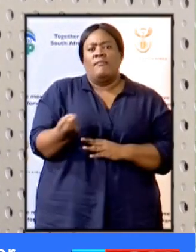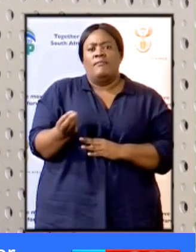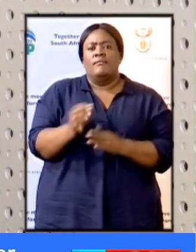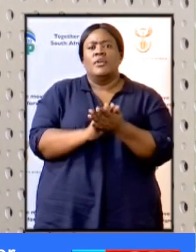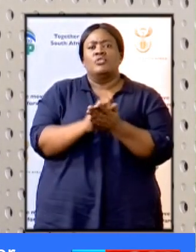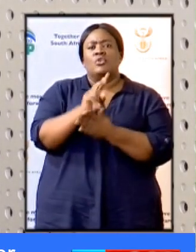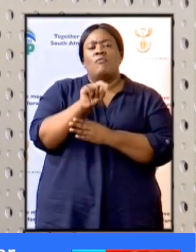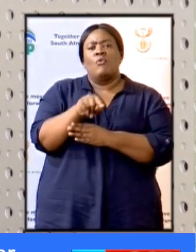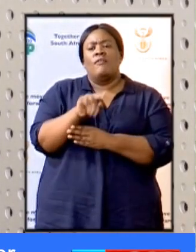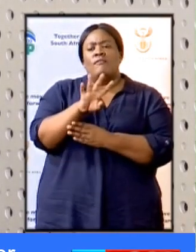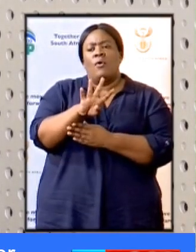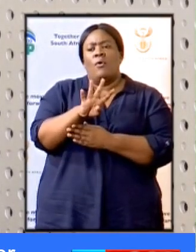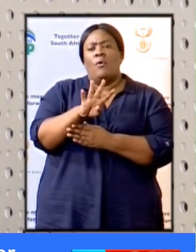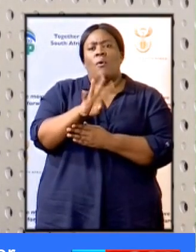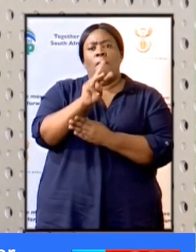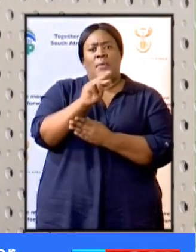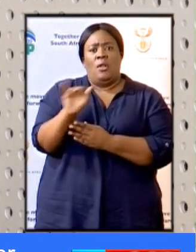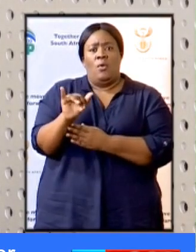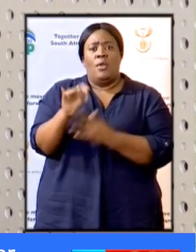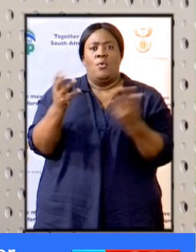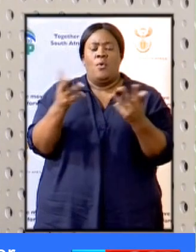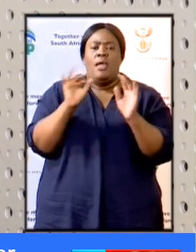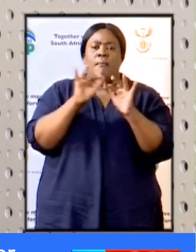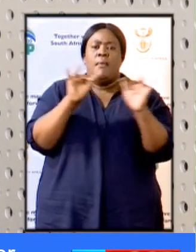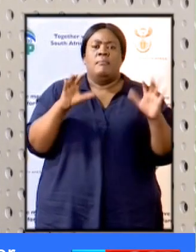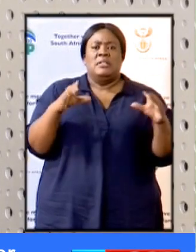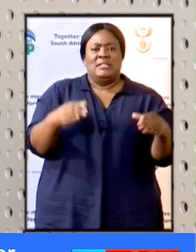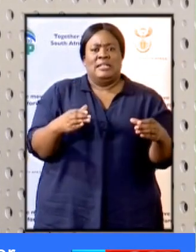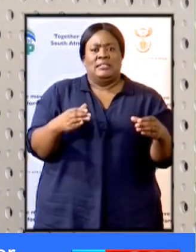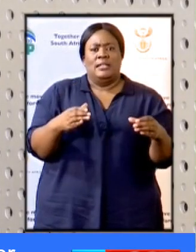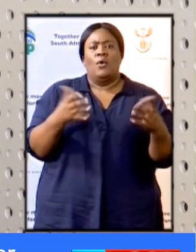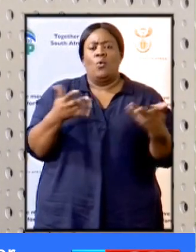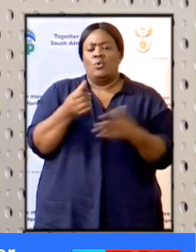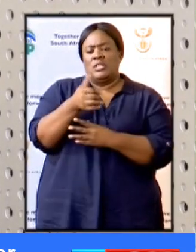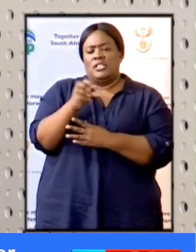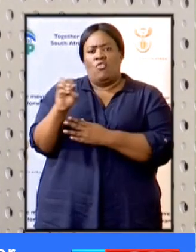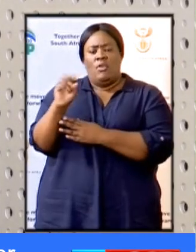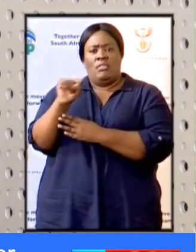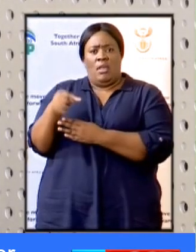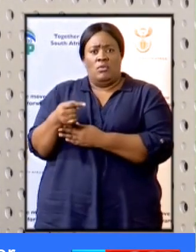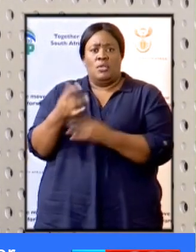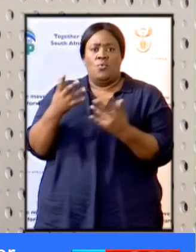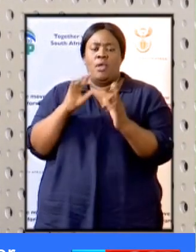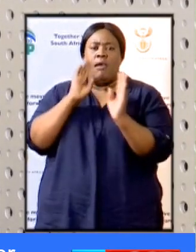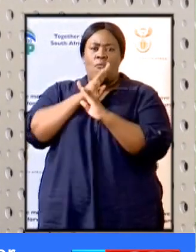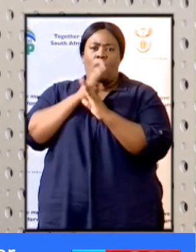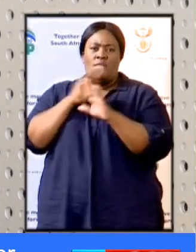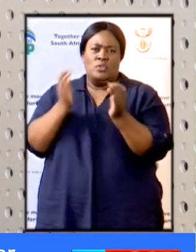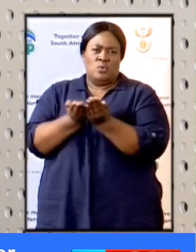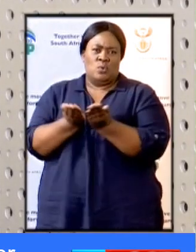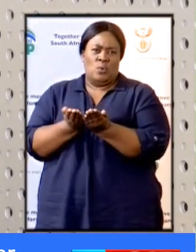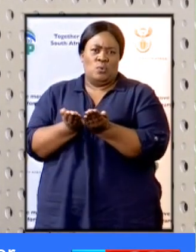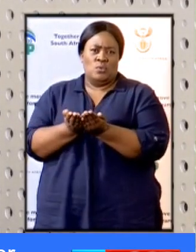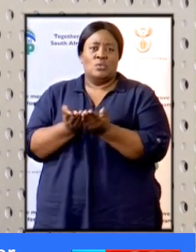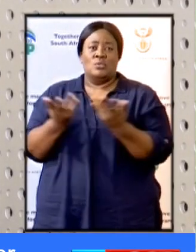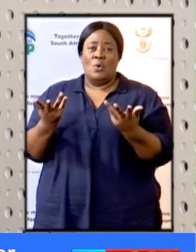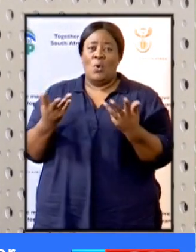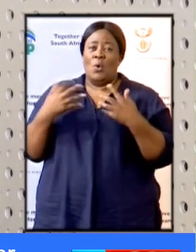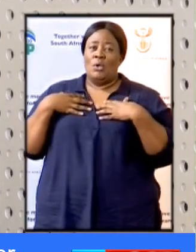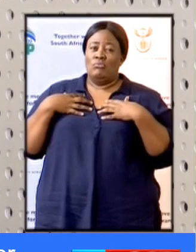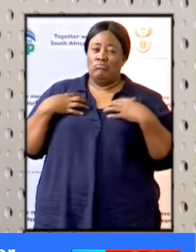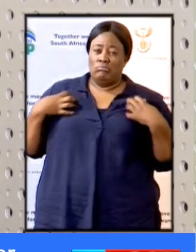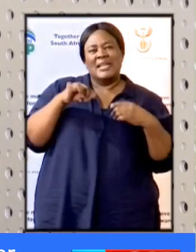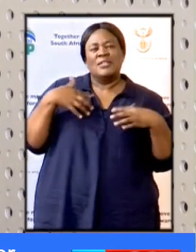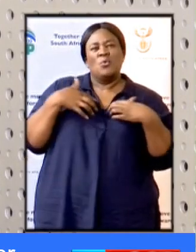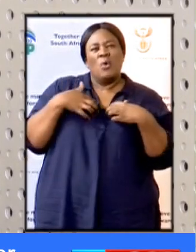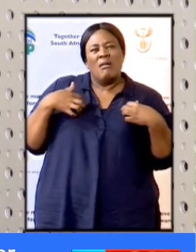12.4 million are in the public sector, about 600,000 in private schools, schooling, and when